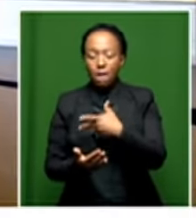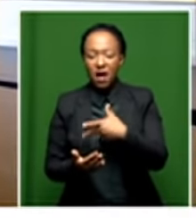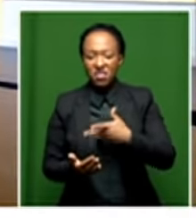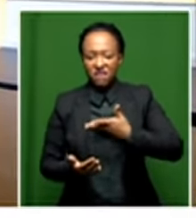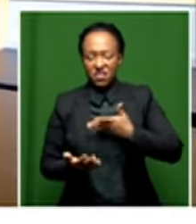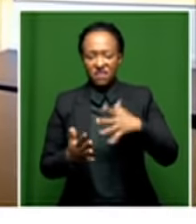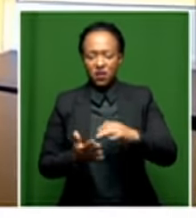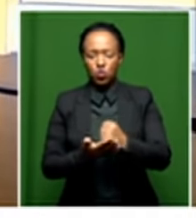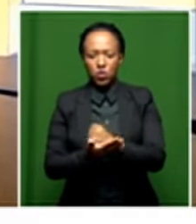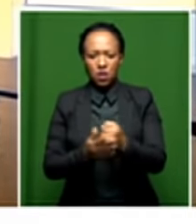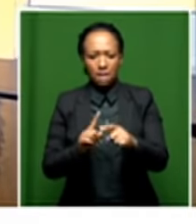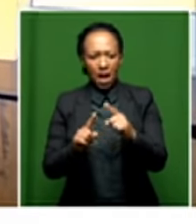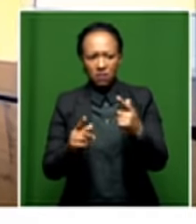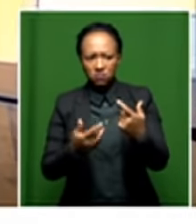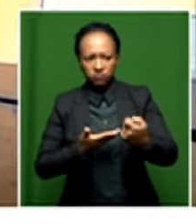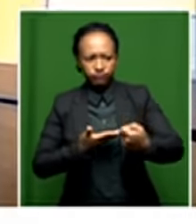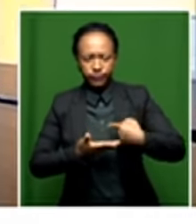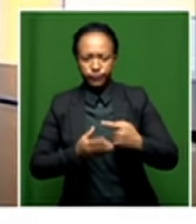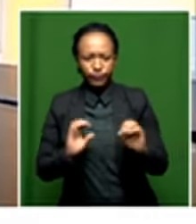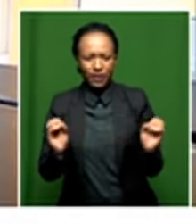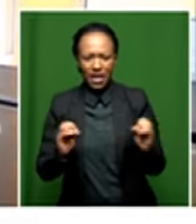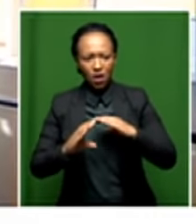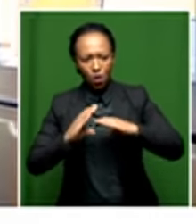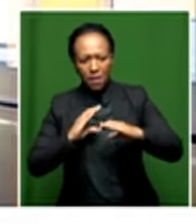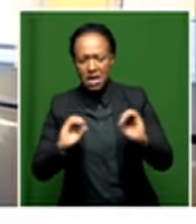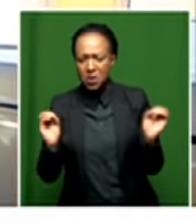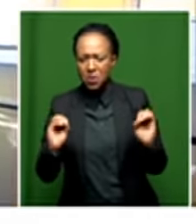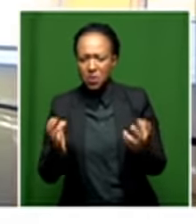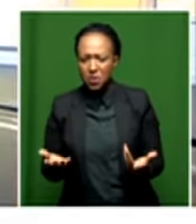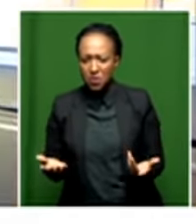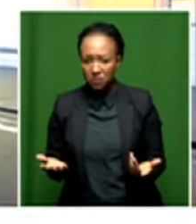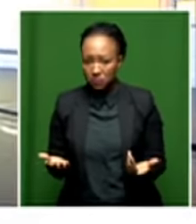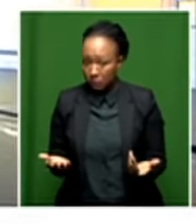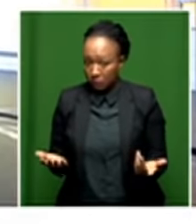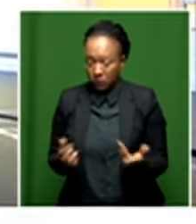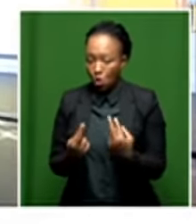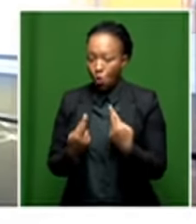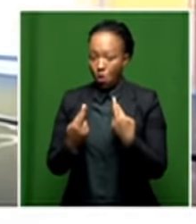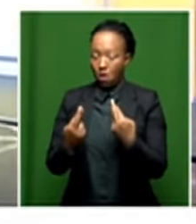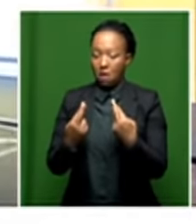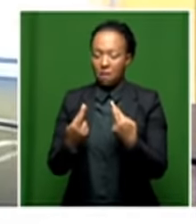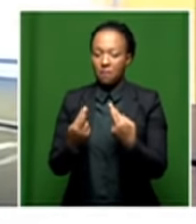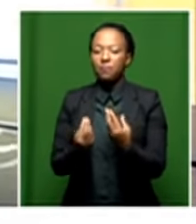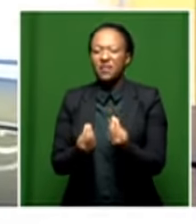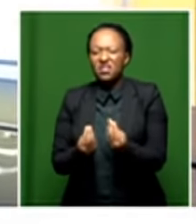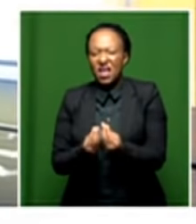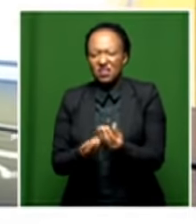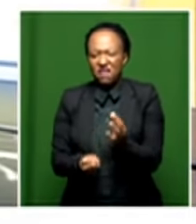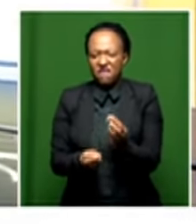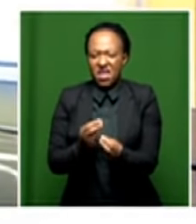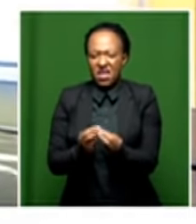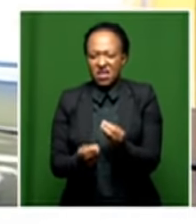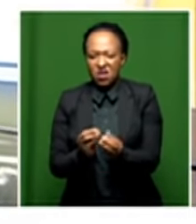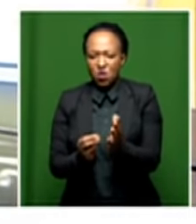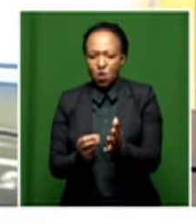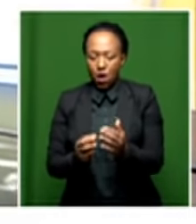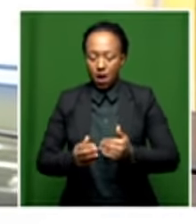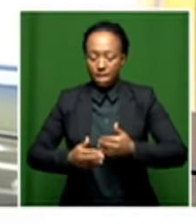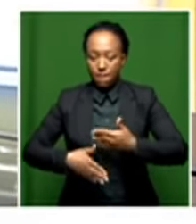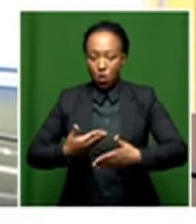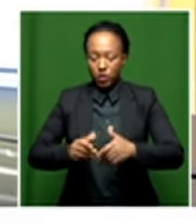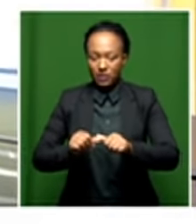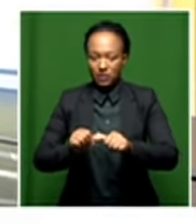gotten no communication. So hopefully we'll see things being ironed out as the process does